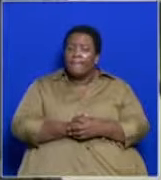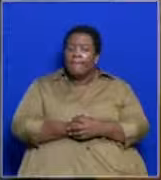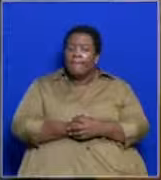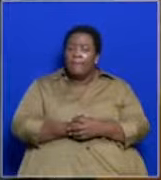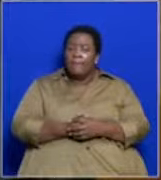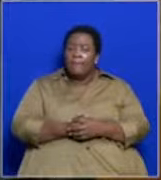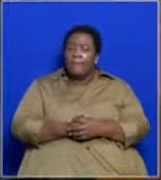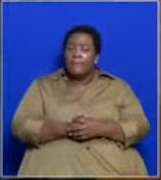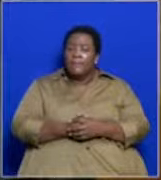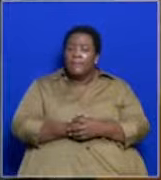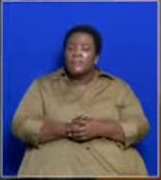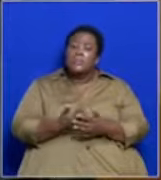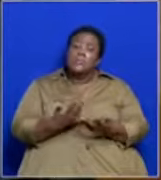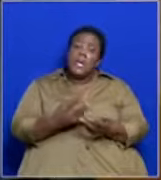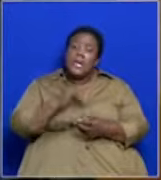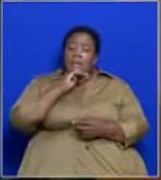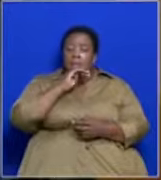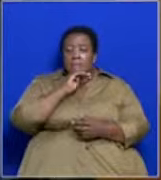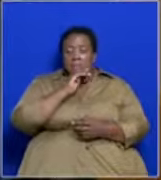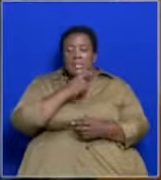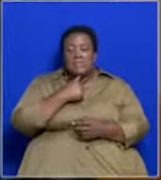that strategy.